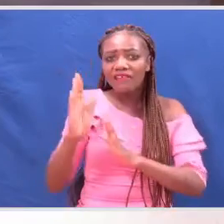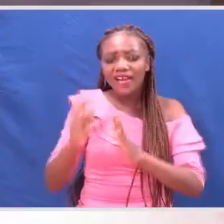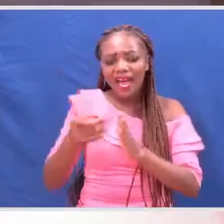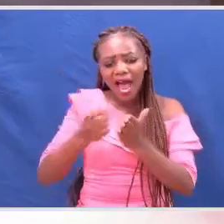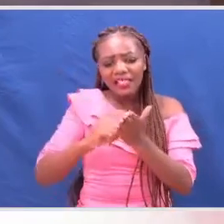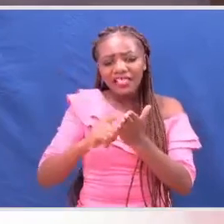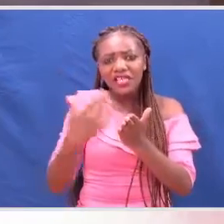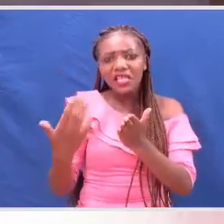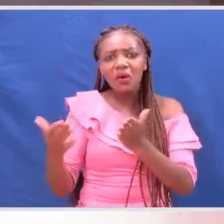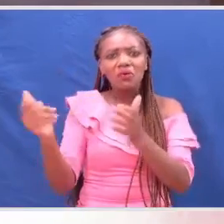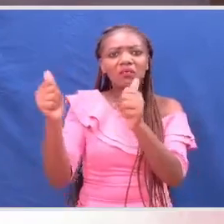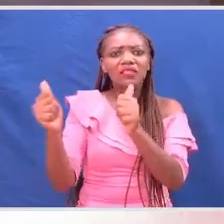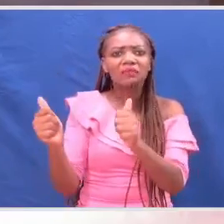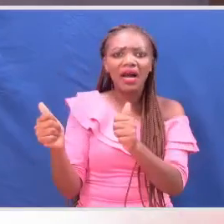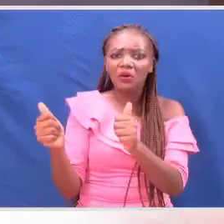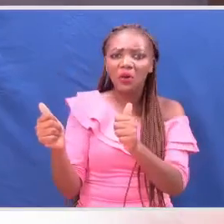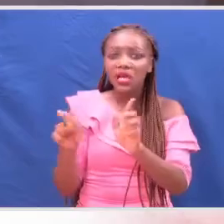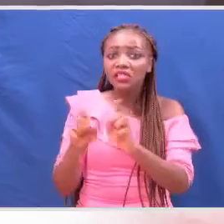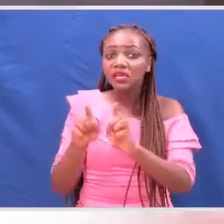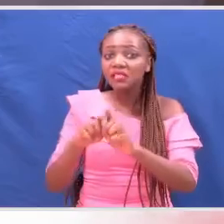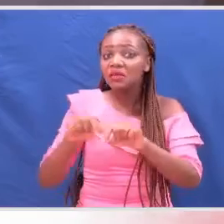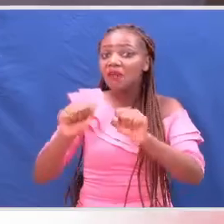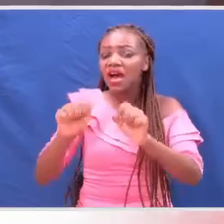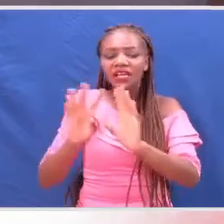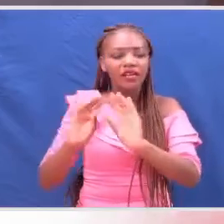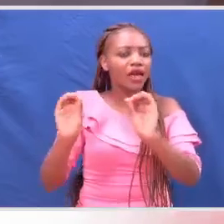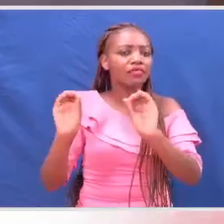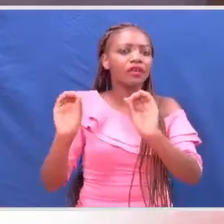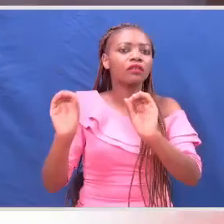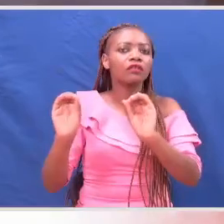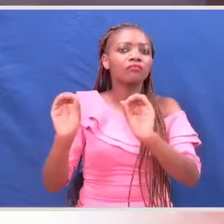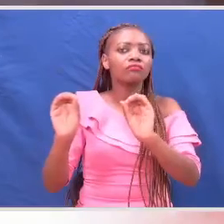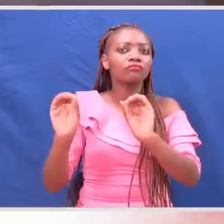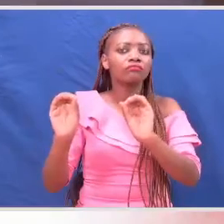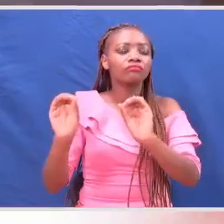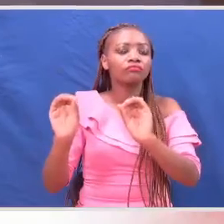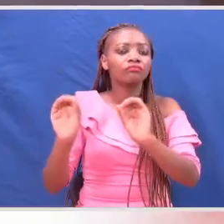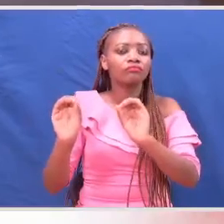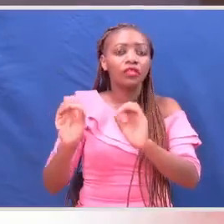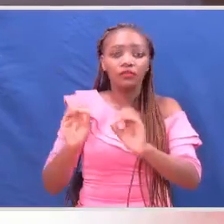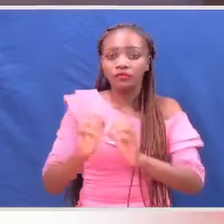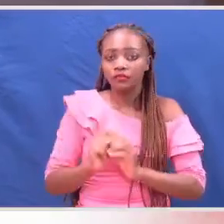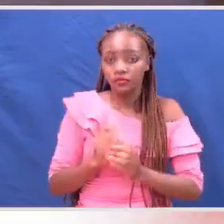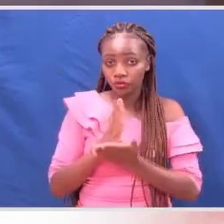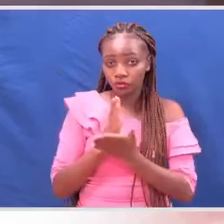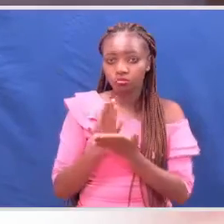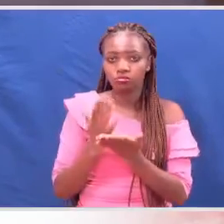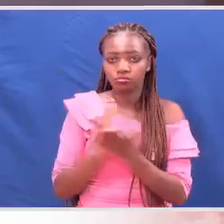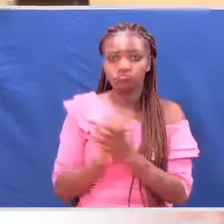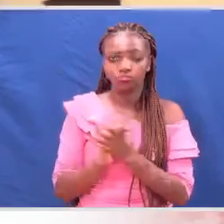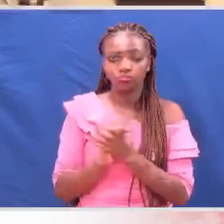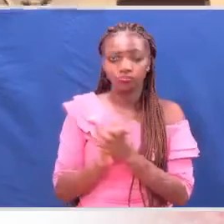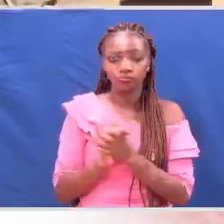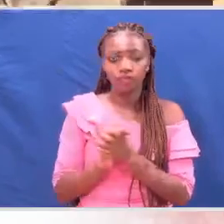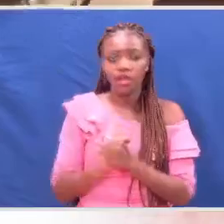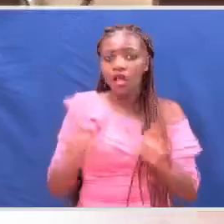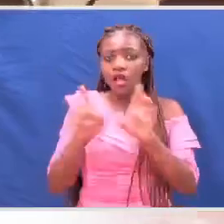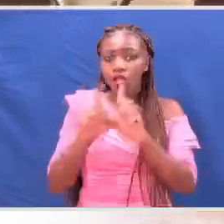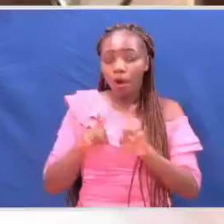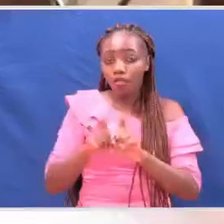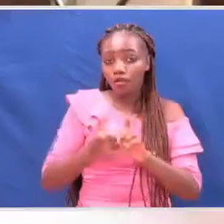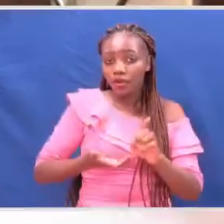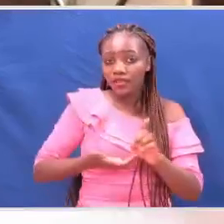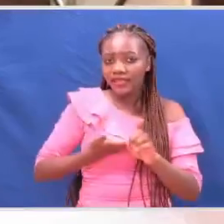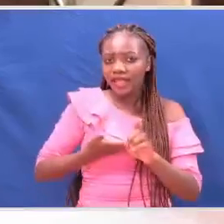have not agreed amongst themselves to pave way for the signing of the return to work agreement. Aidha, muungano